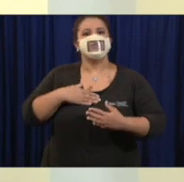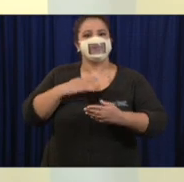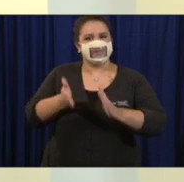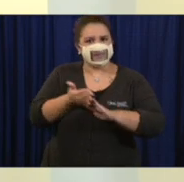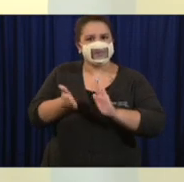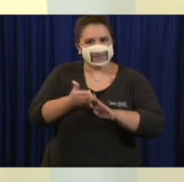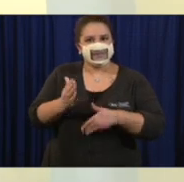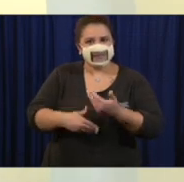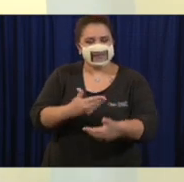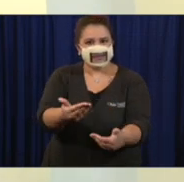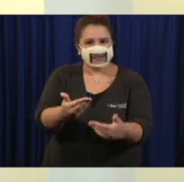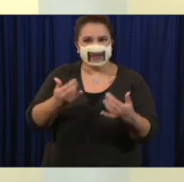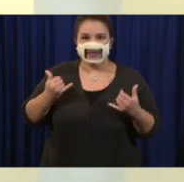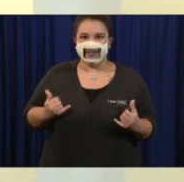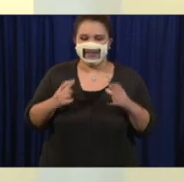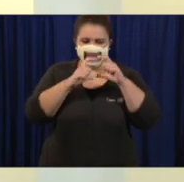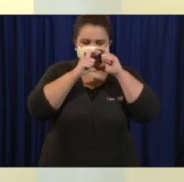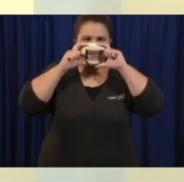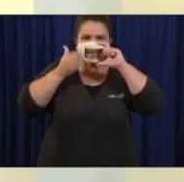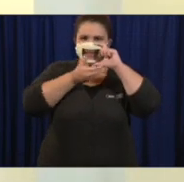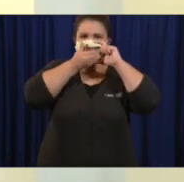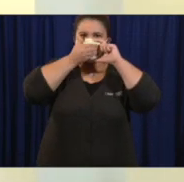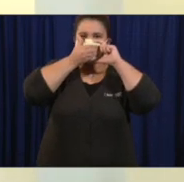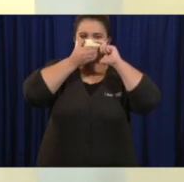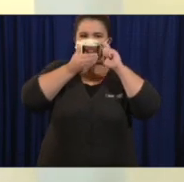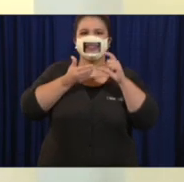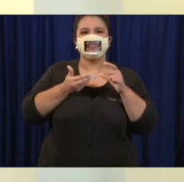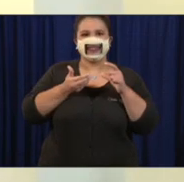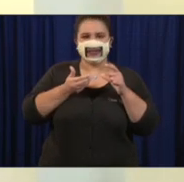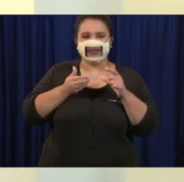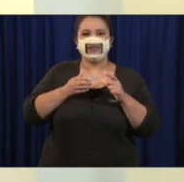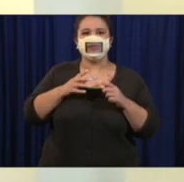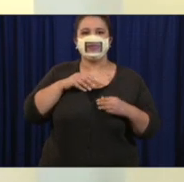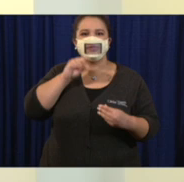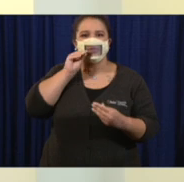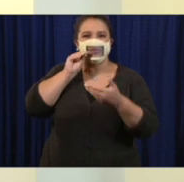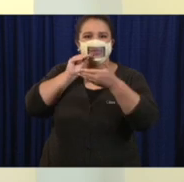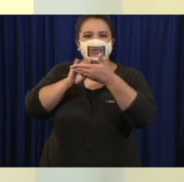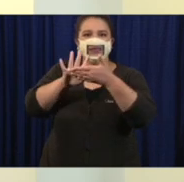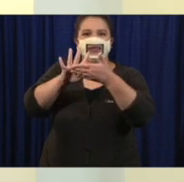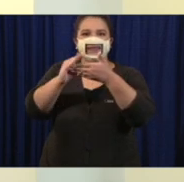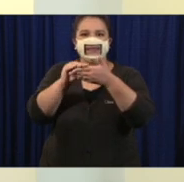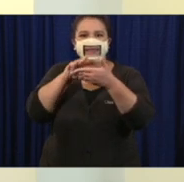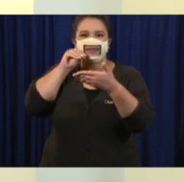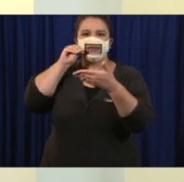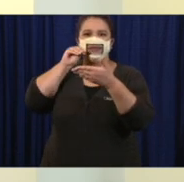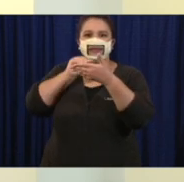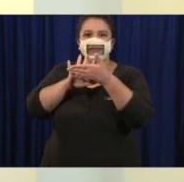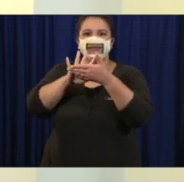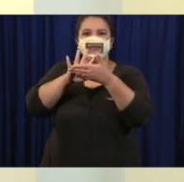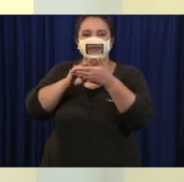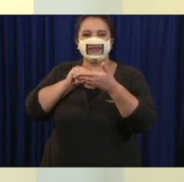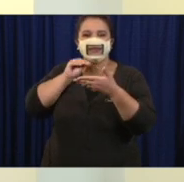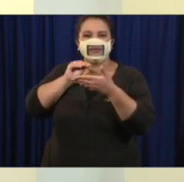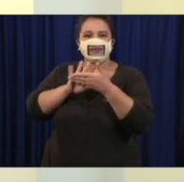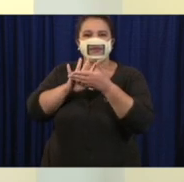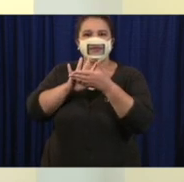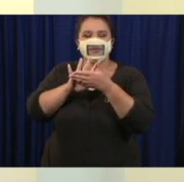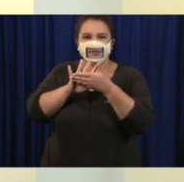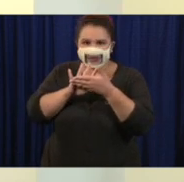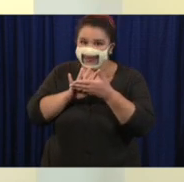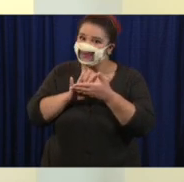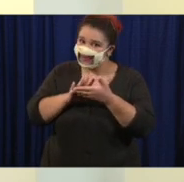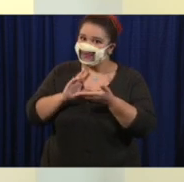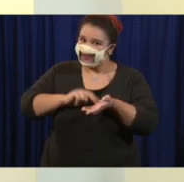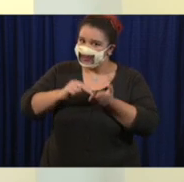that has side effects. And there's people working in line, and they have a long-term standing up